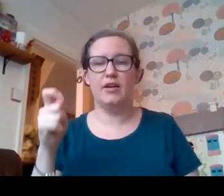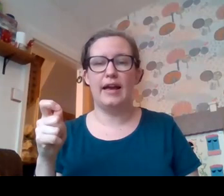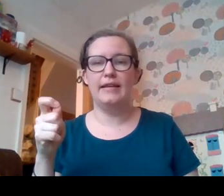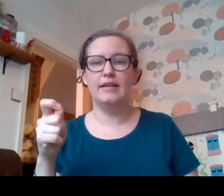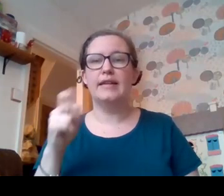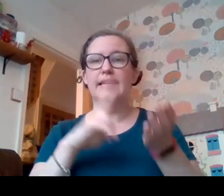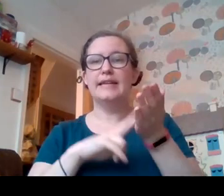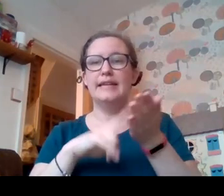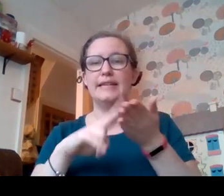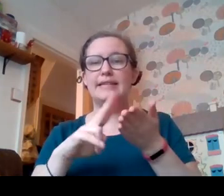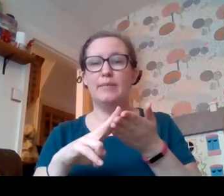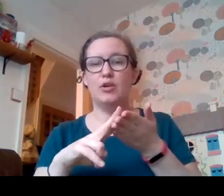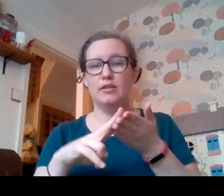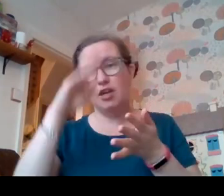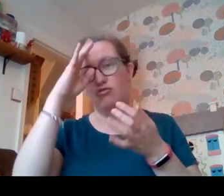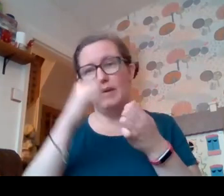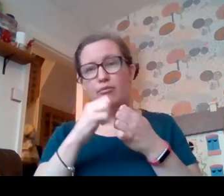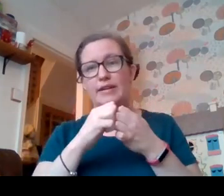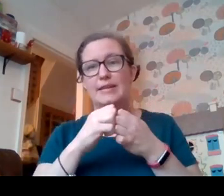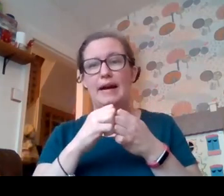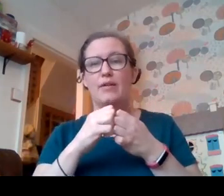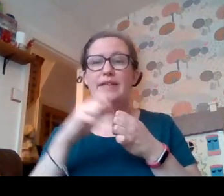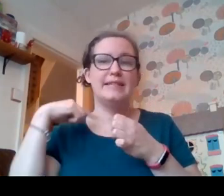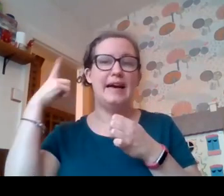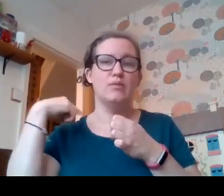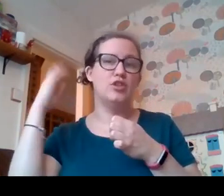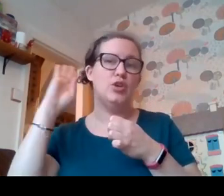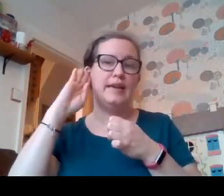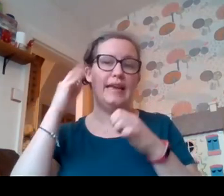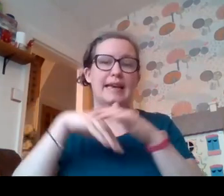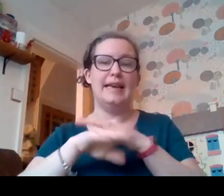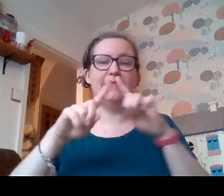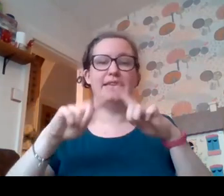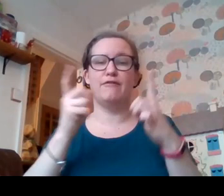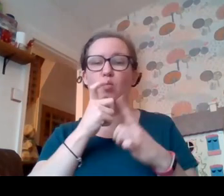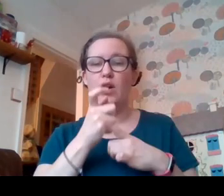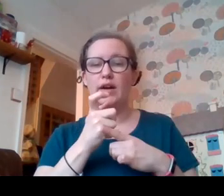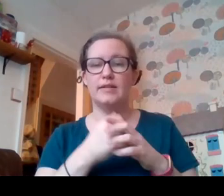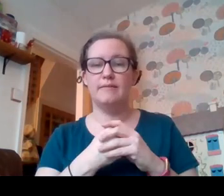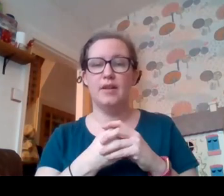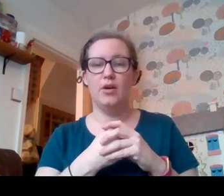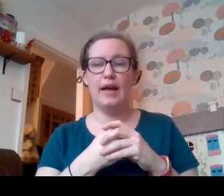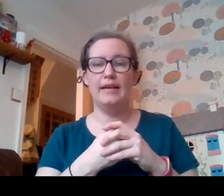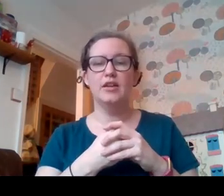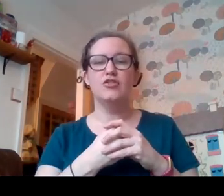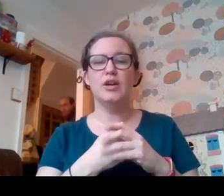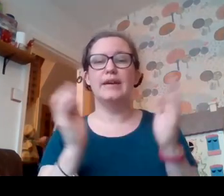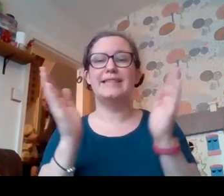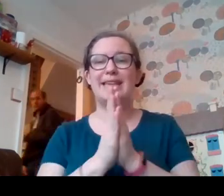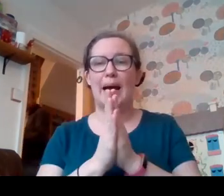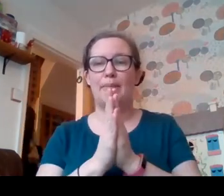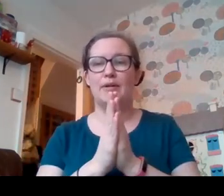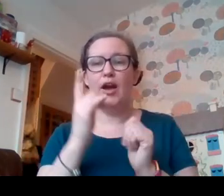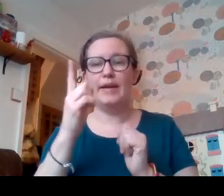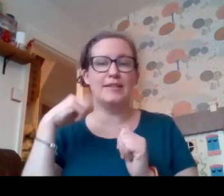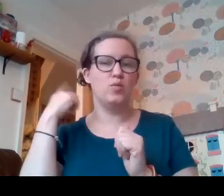is, okay? Syllables. Remember, it's about the sounds that you can hear in the different words, okay? So